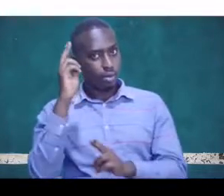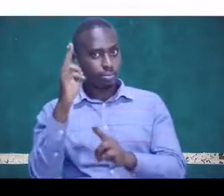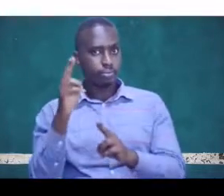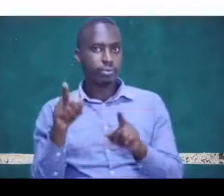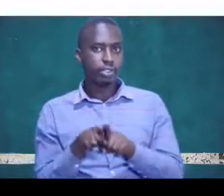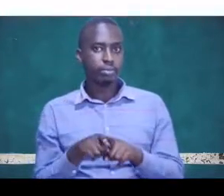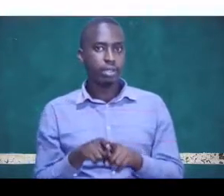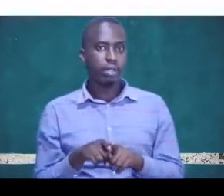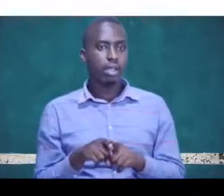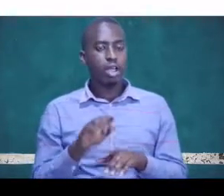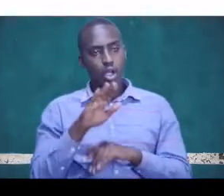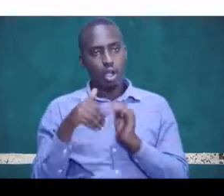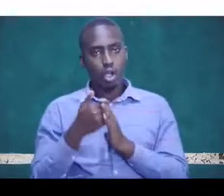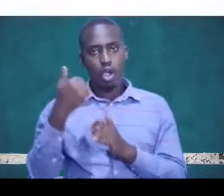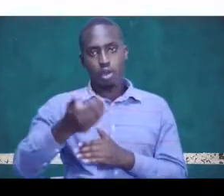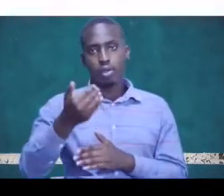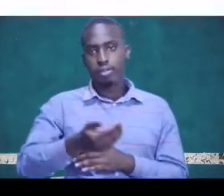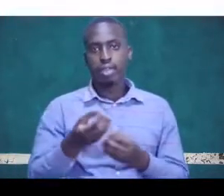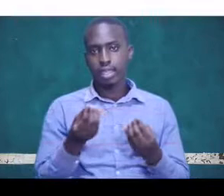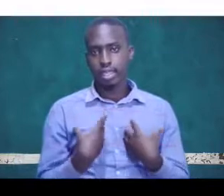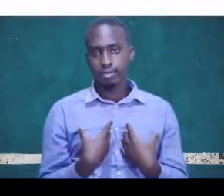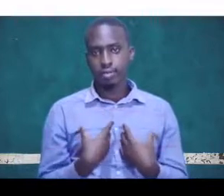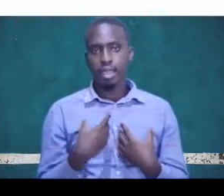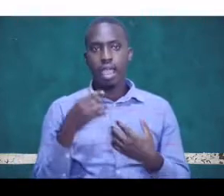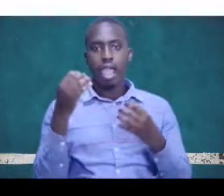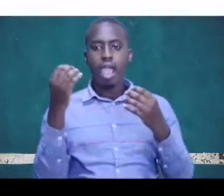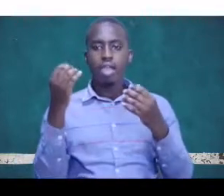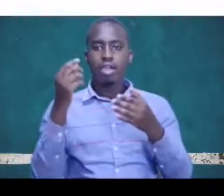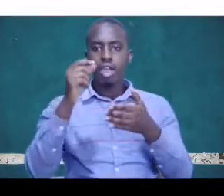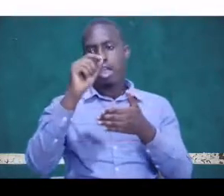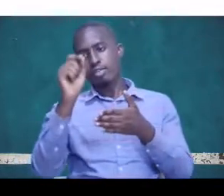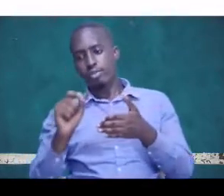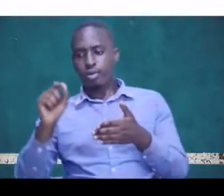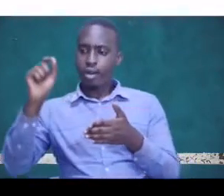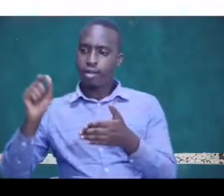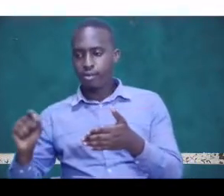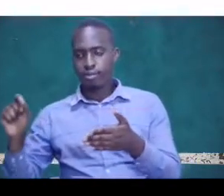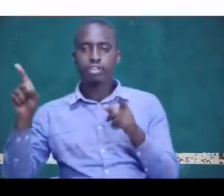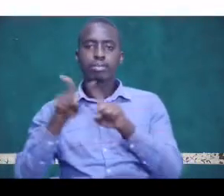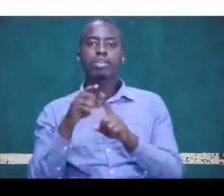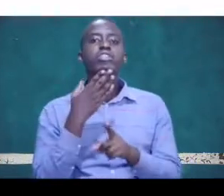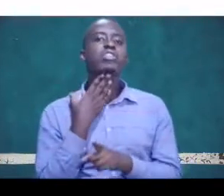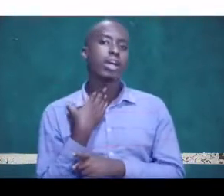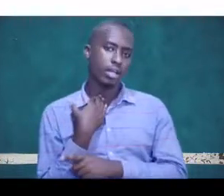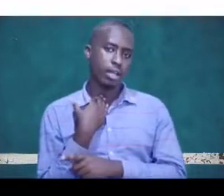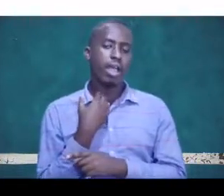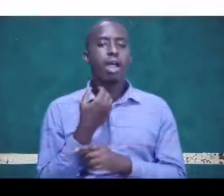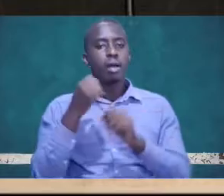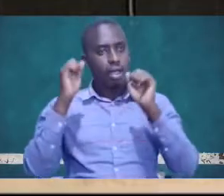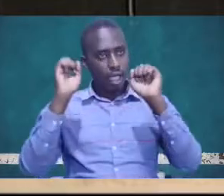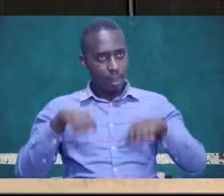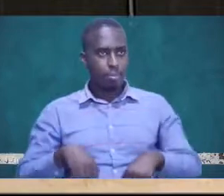use now to always give. There is a graph that I want you to be able